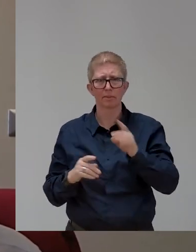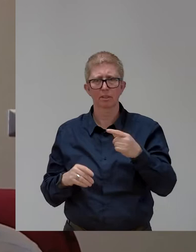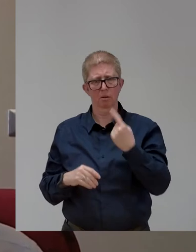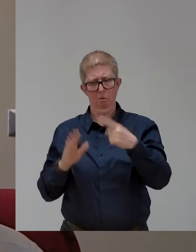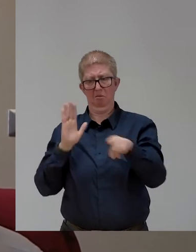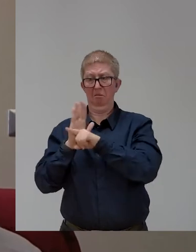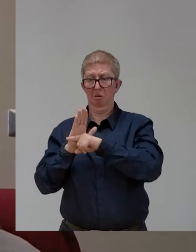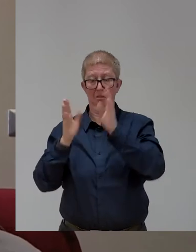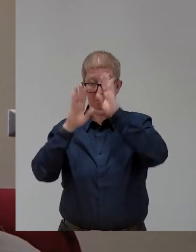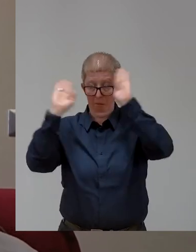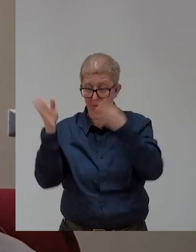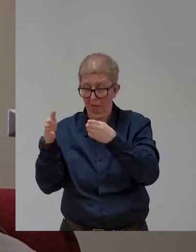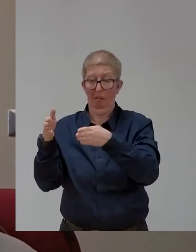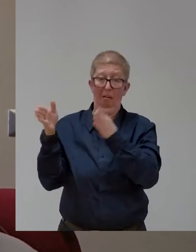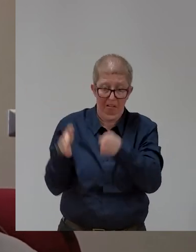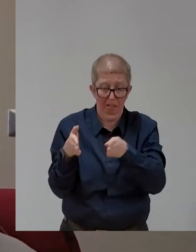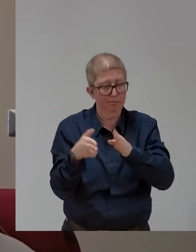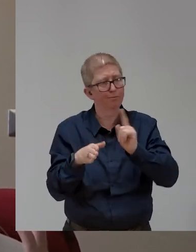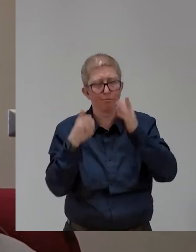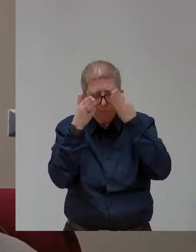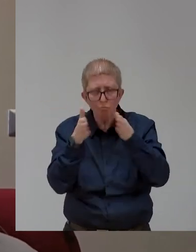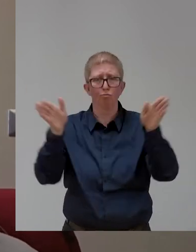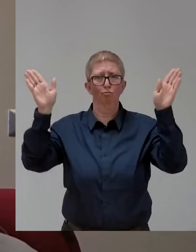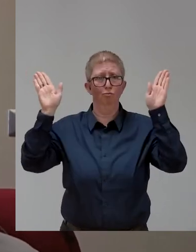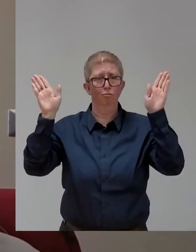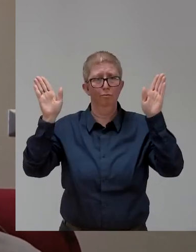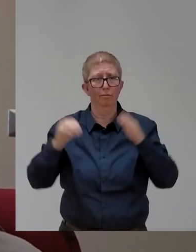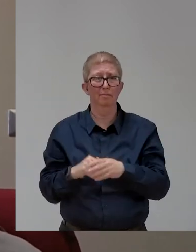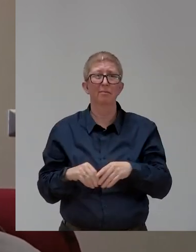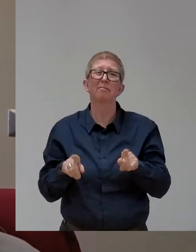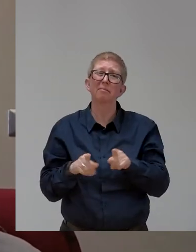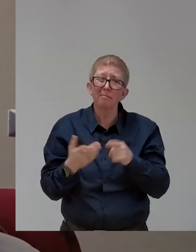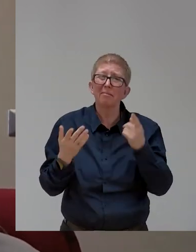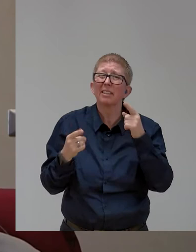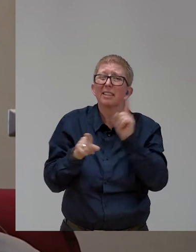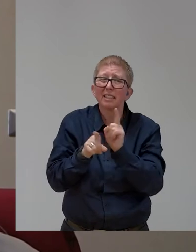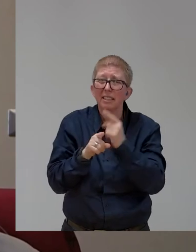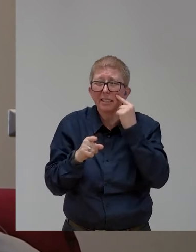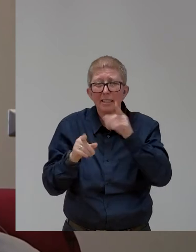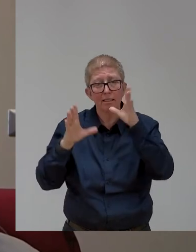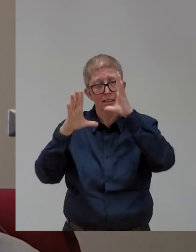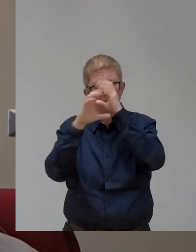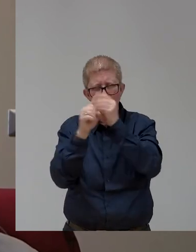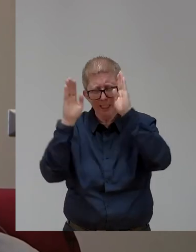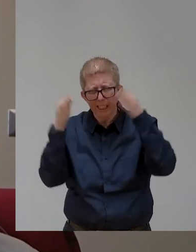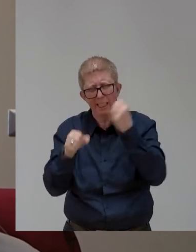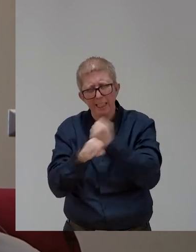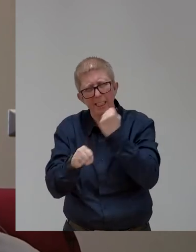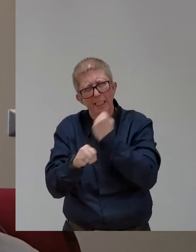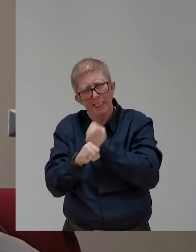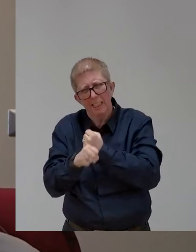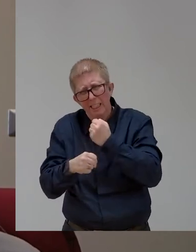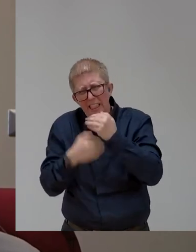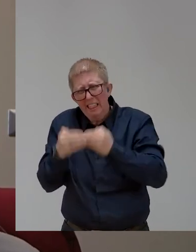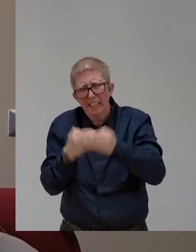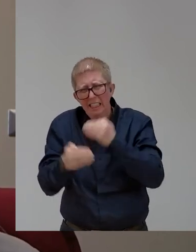side, has put his time, leadership, and focus, actually the best initiatives, in order to them to